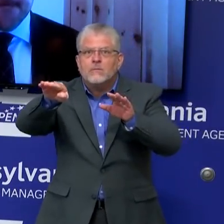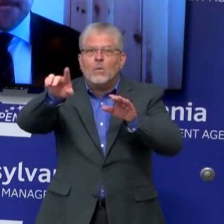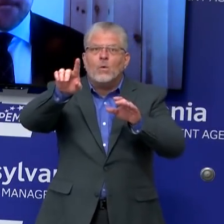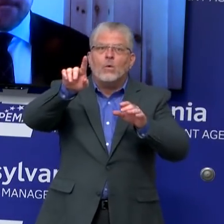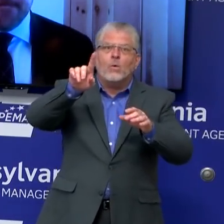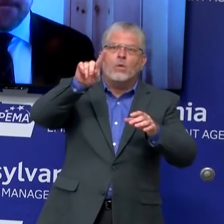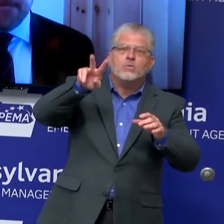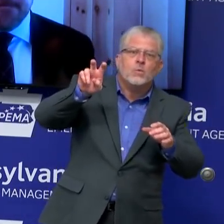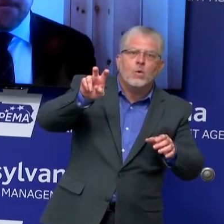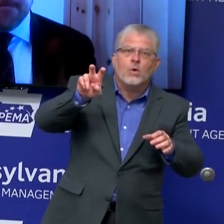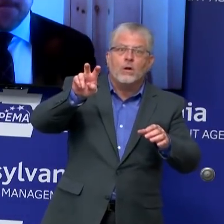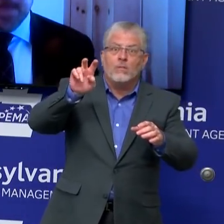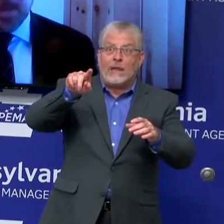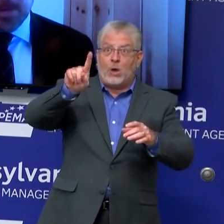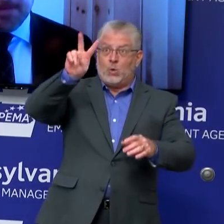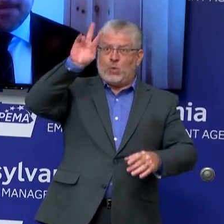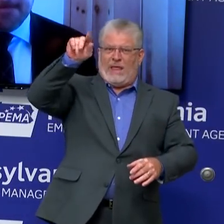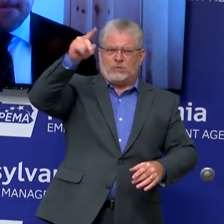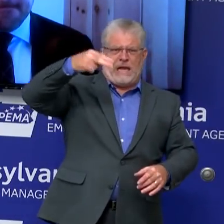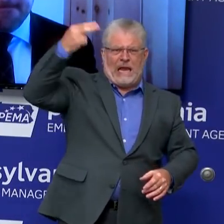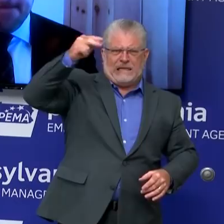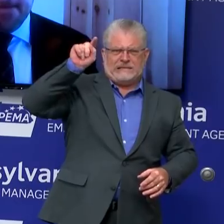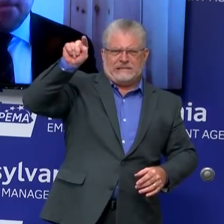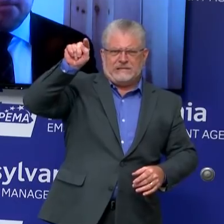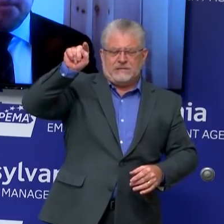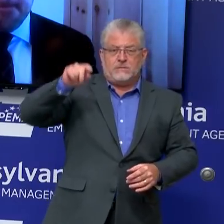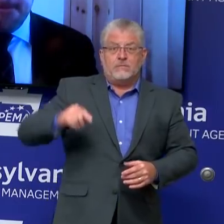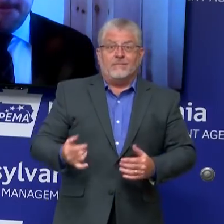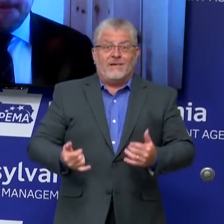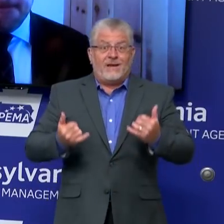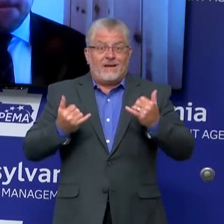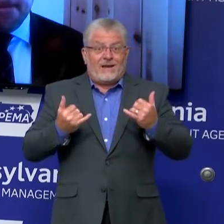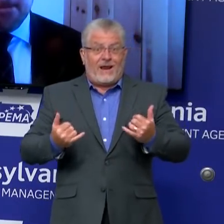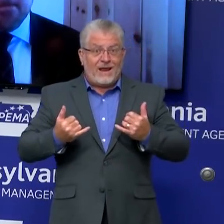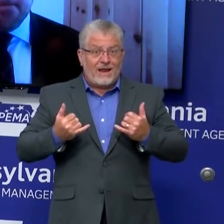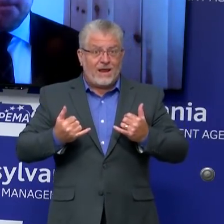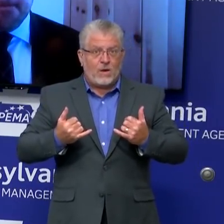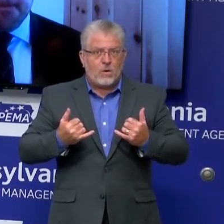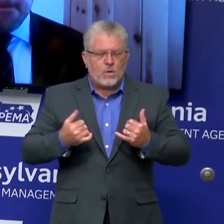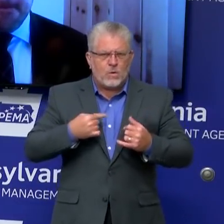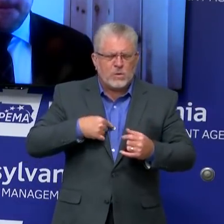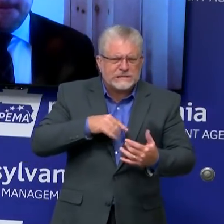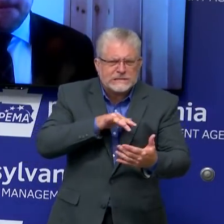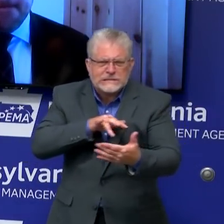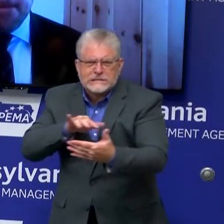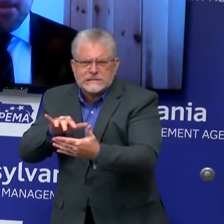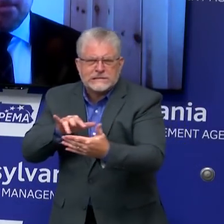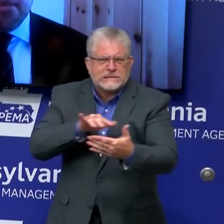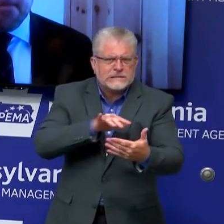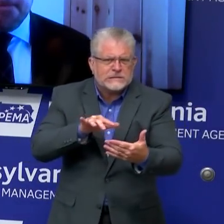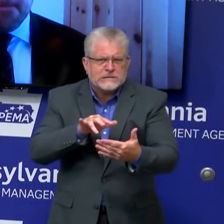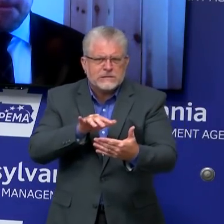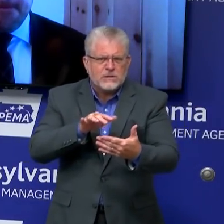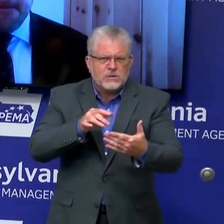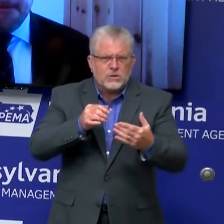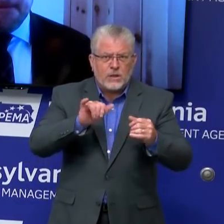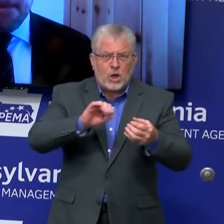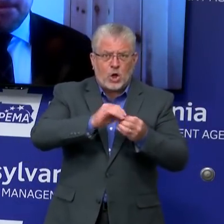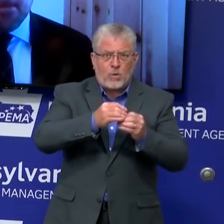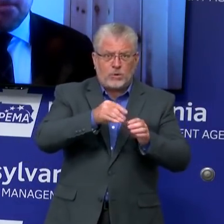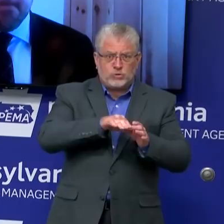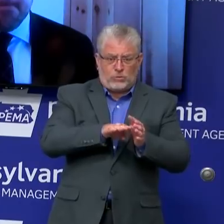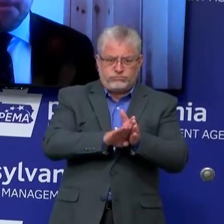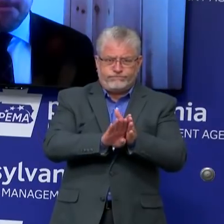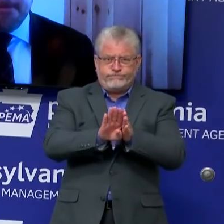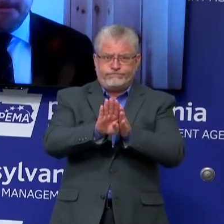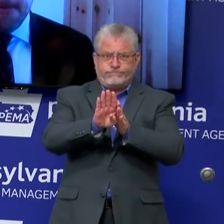our current trajectory are projecting that a new surge is in the offing. And what we're seeing right now could